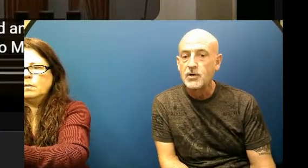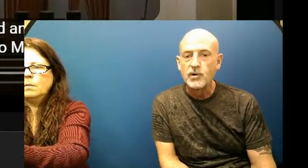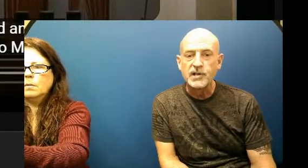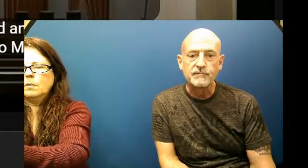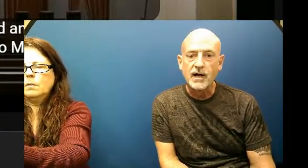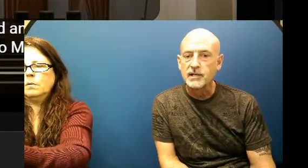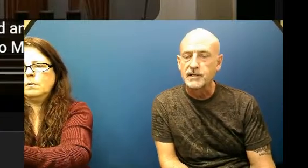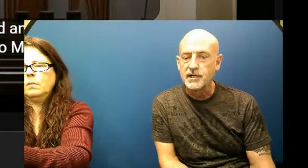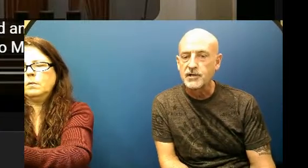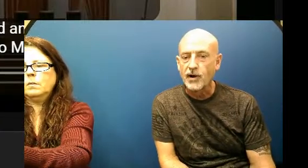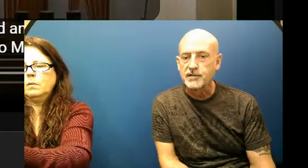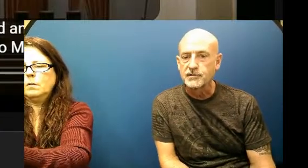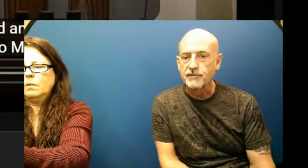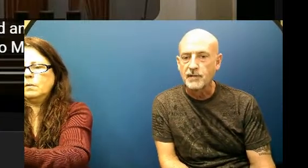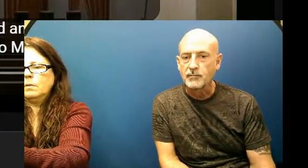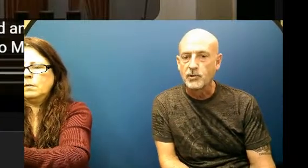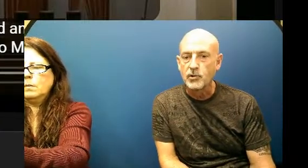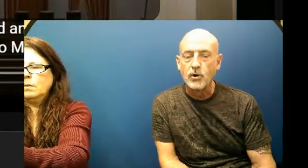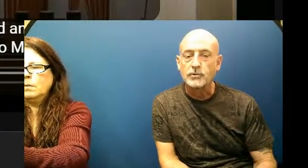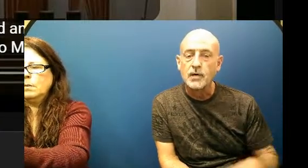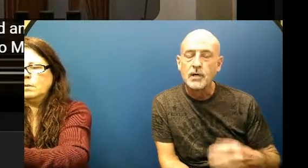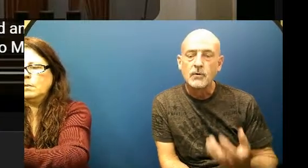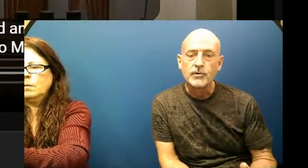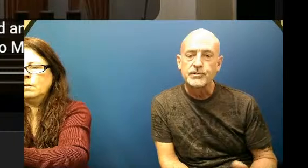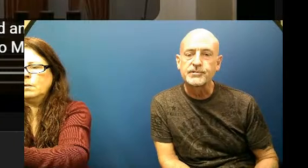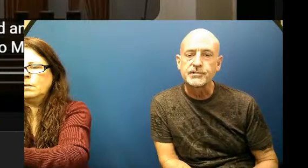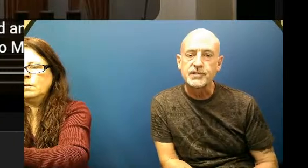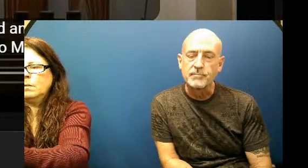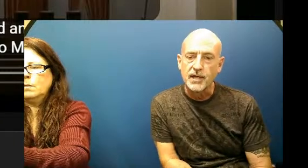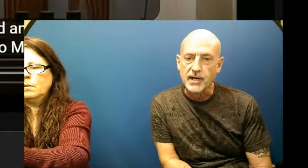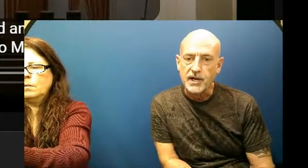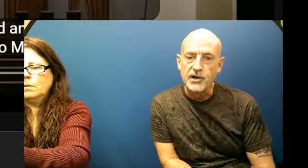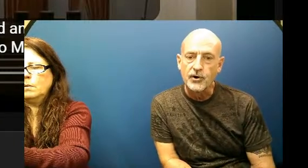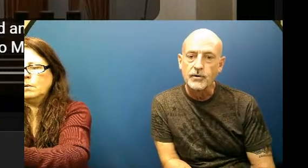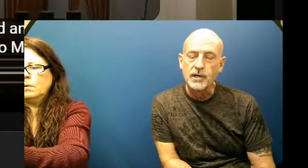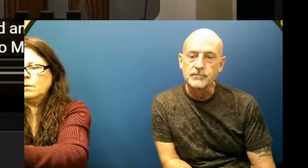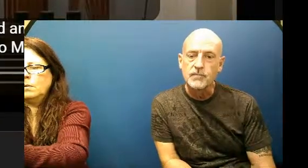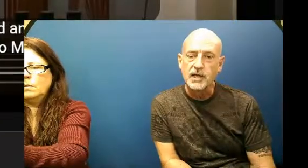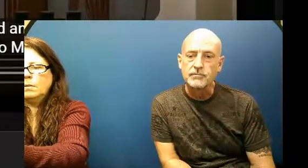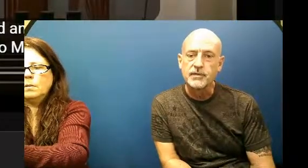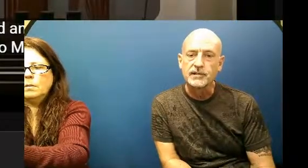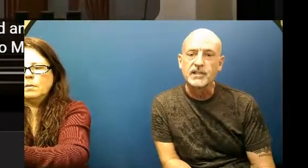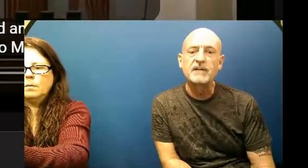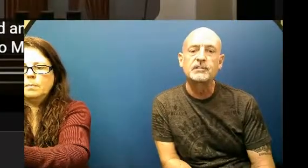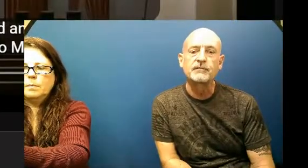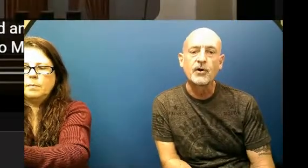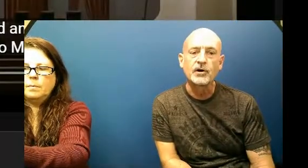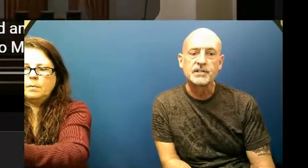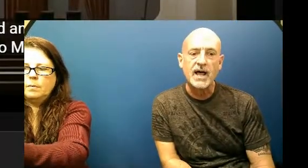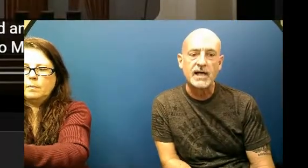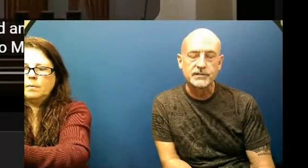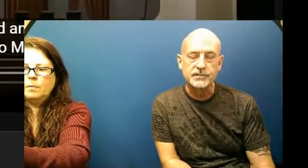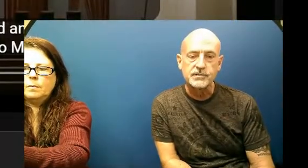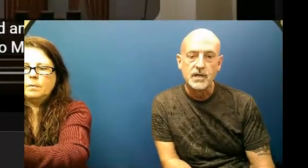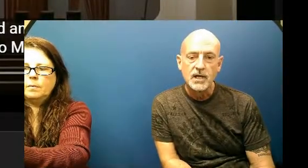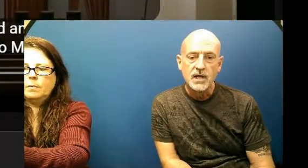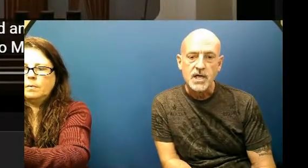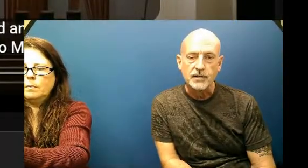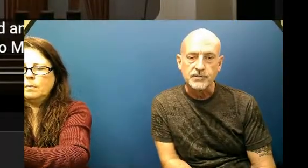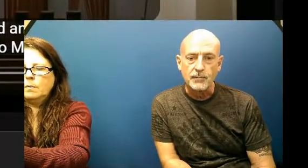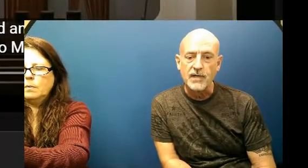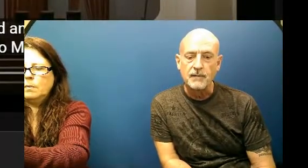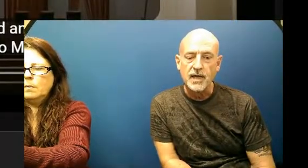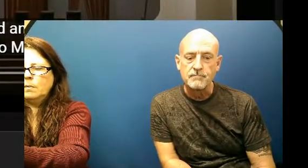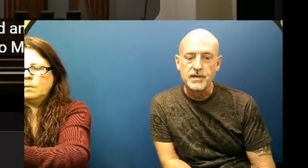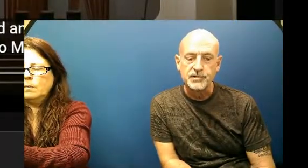child, we can violate any rights of the family we want. Well, this is the same thing here, and the level of her analysis.